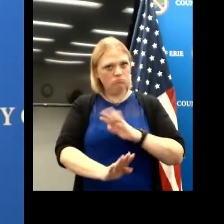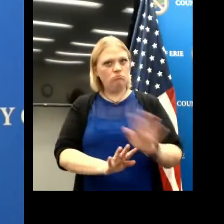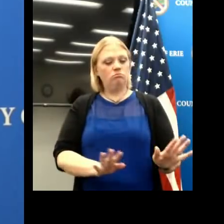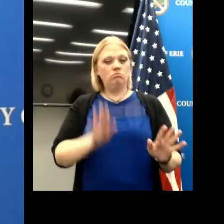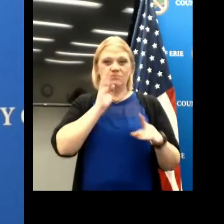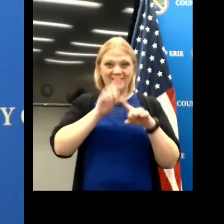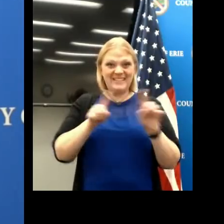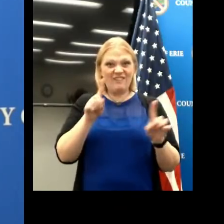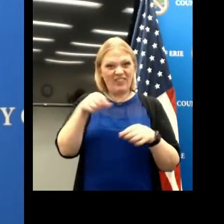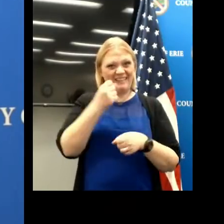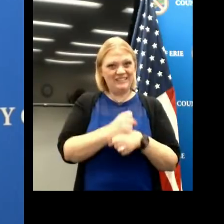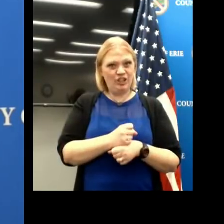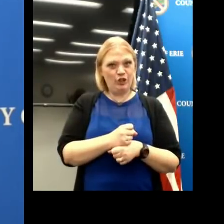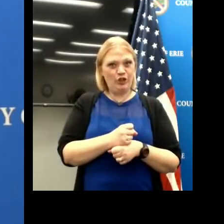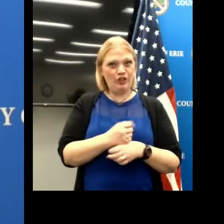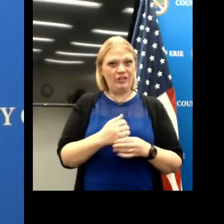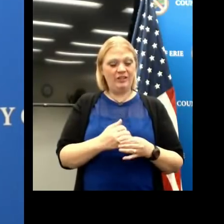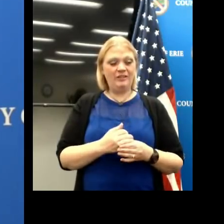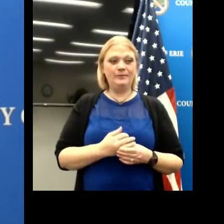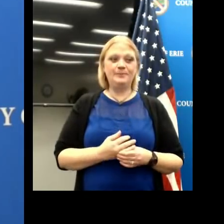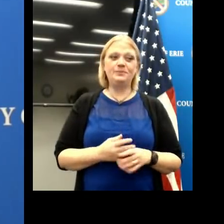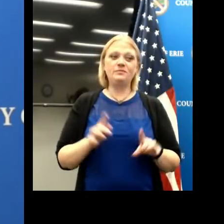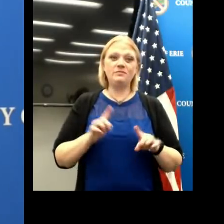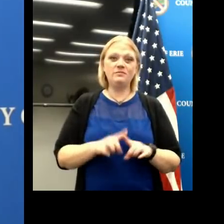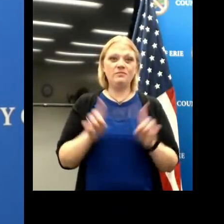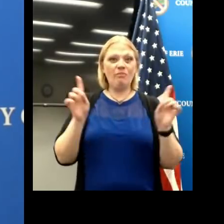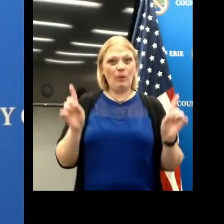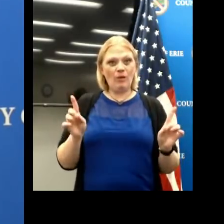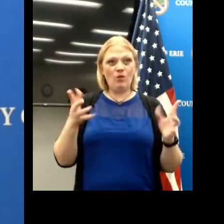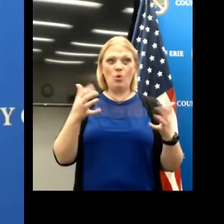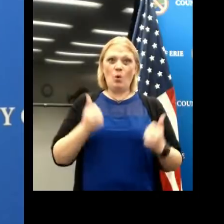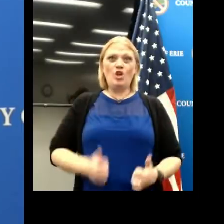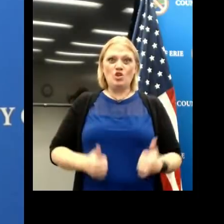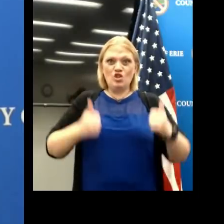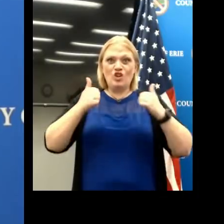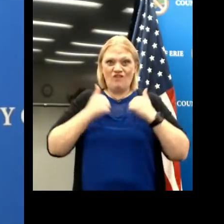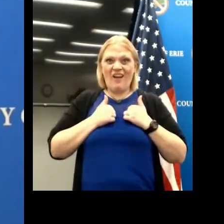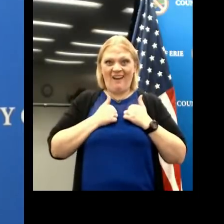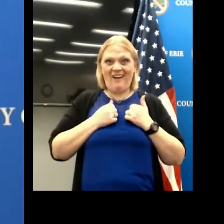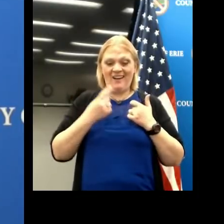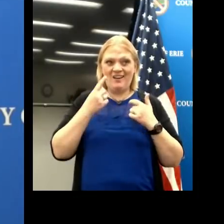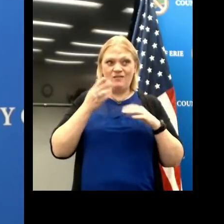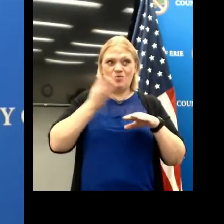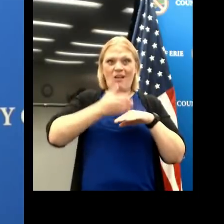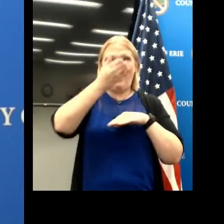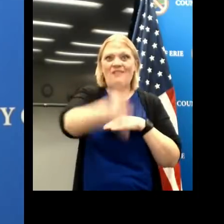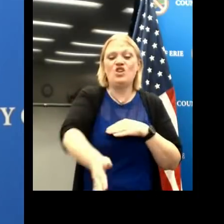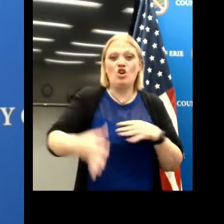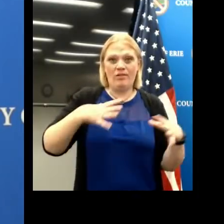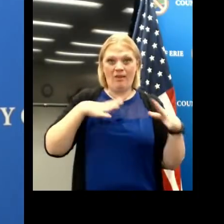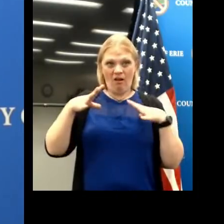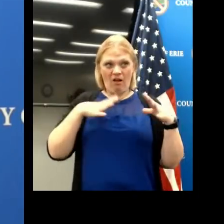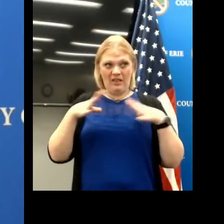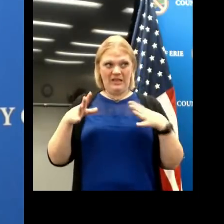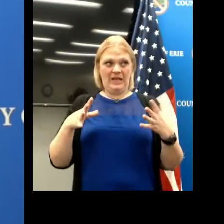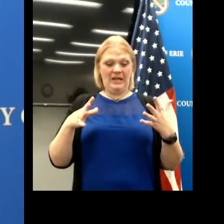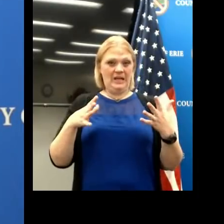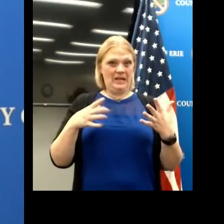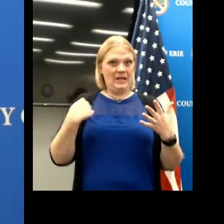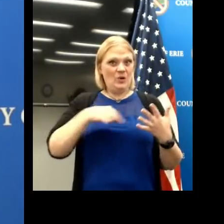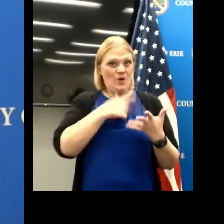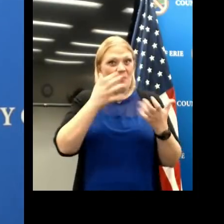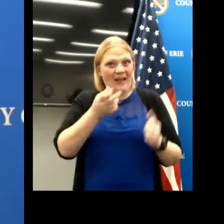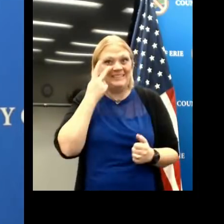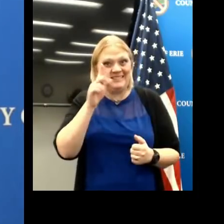year. However, we want to survive to the other side of the holiday and the other side of, all reach